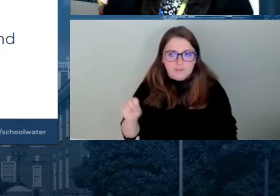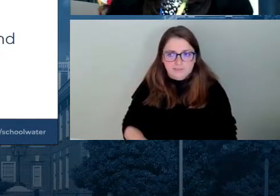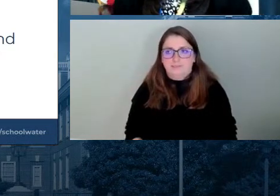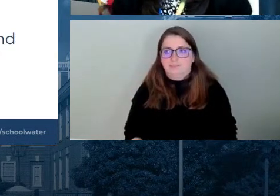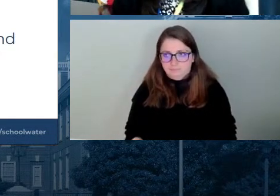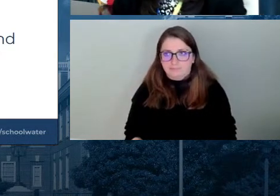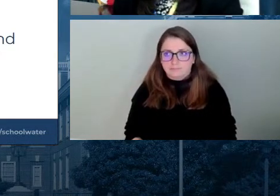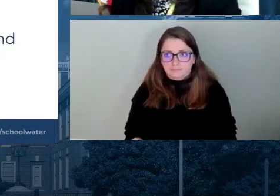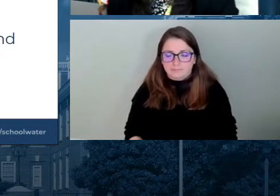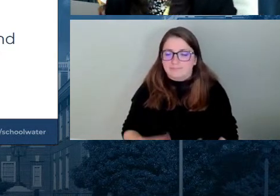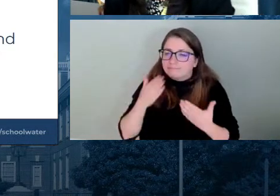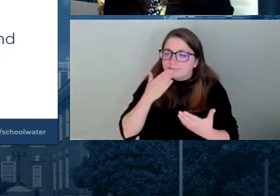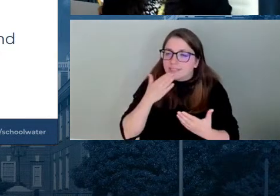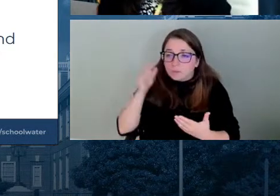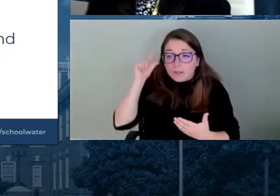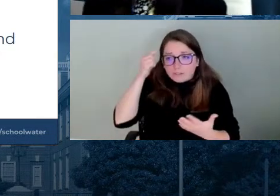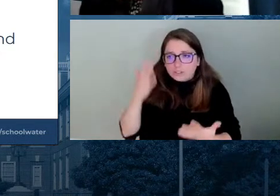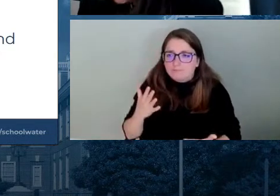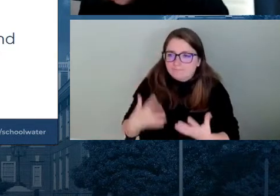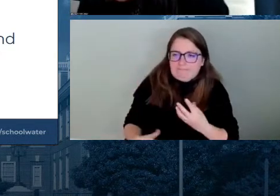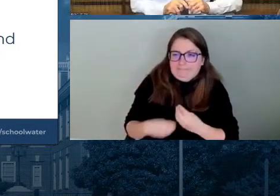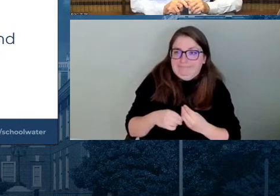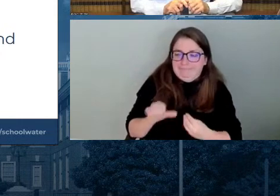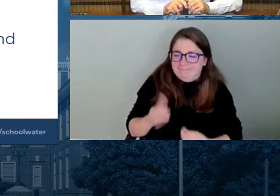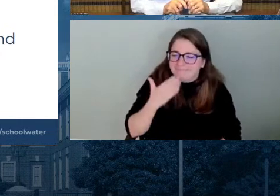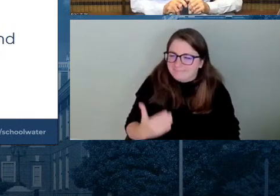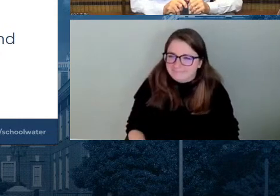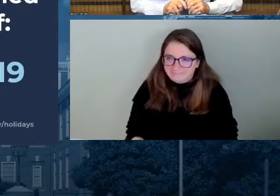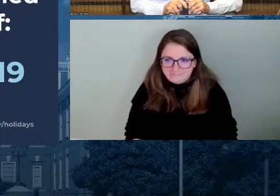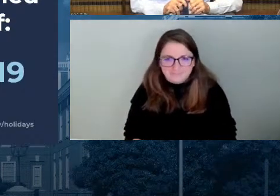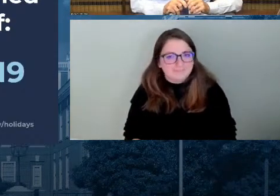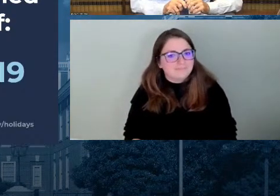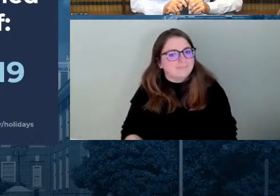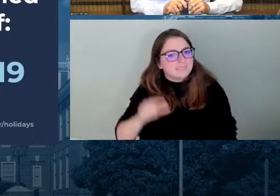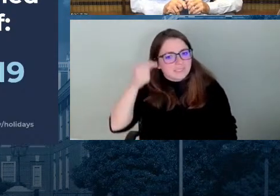ddoe@doe.k12.de.us. Thanks, Governor. Thank you.